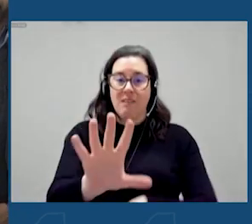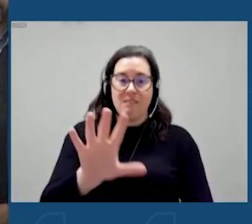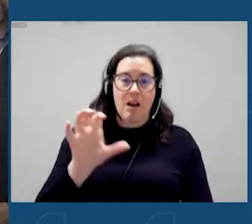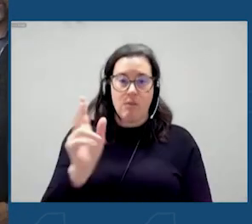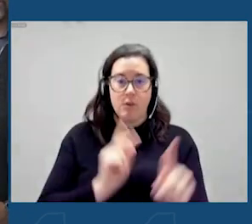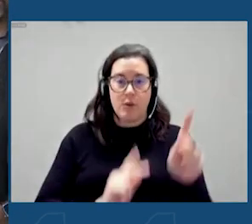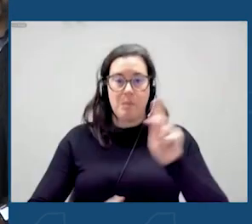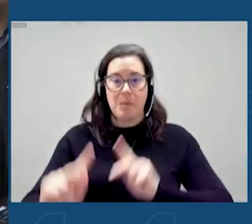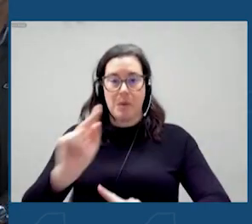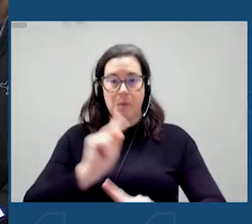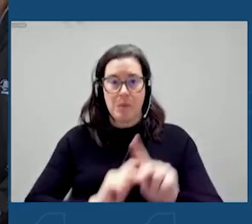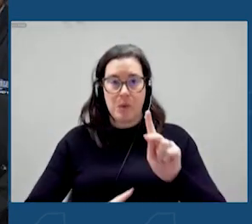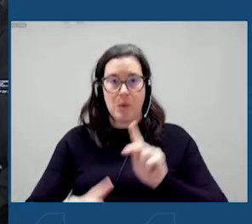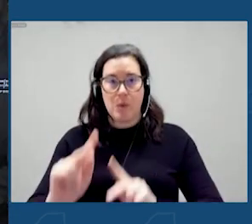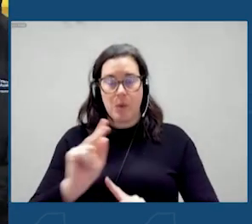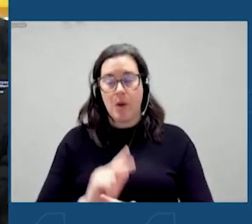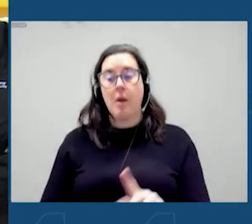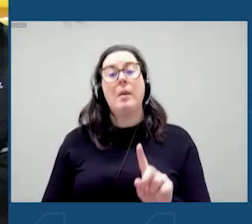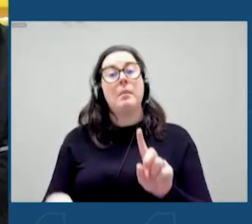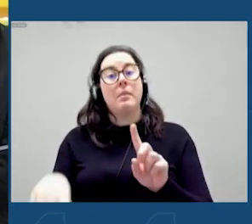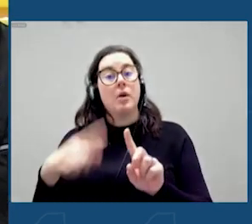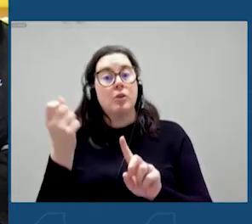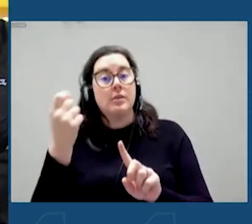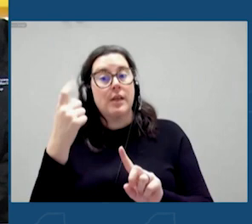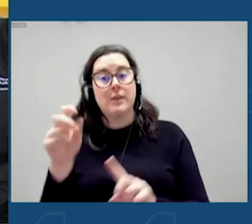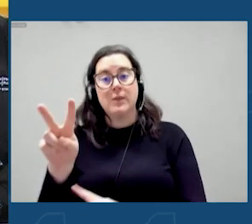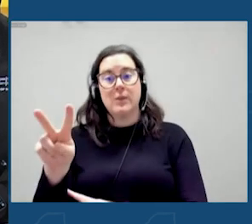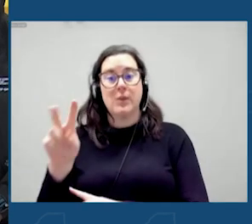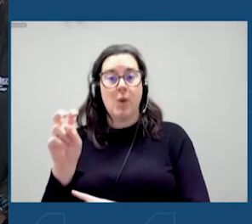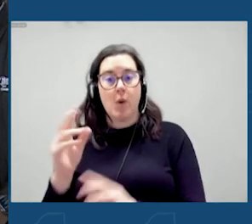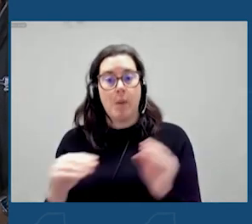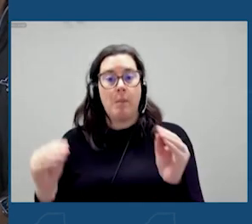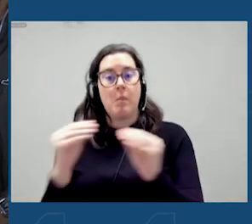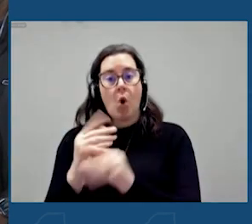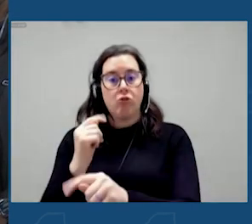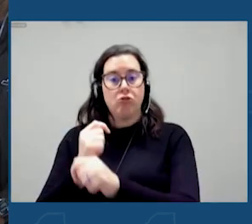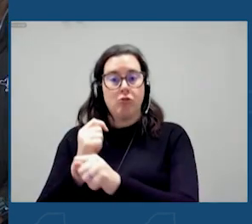an additional 200 plow trucks here in the Buffalo area.